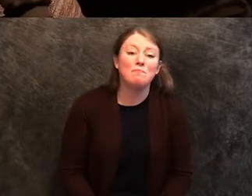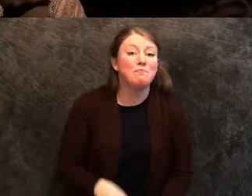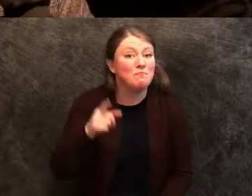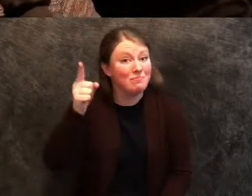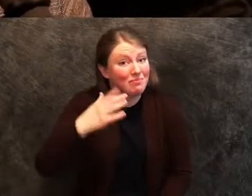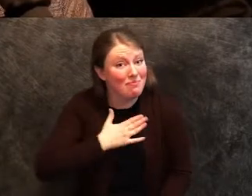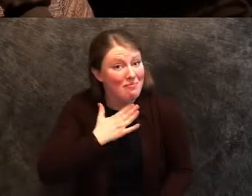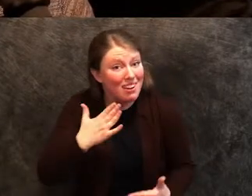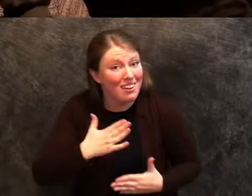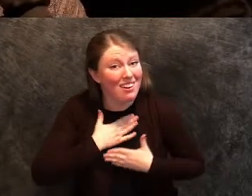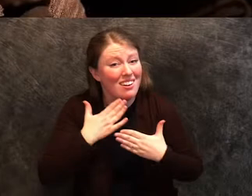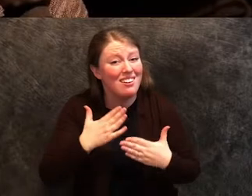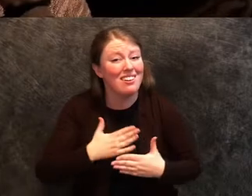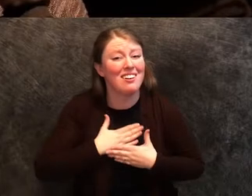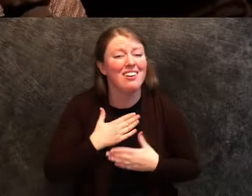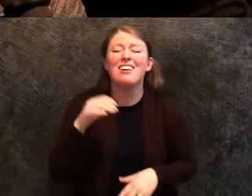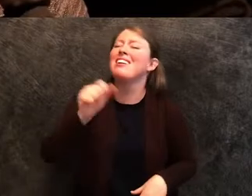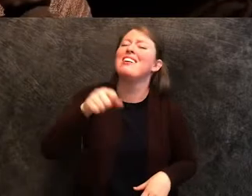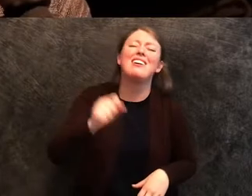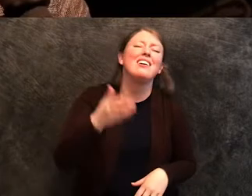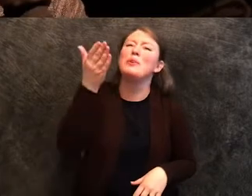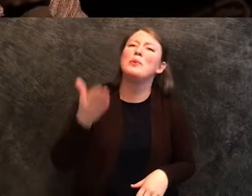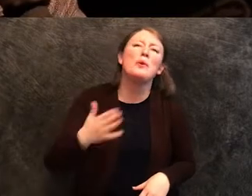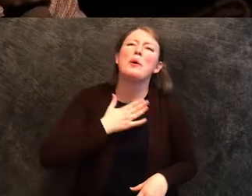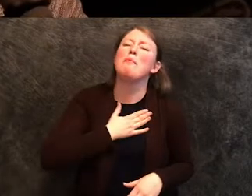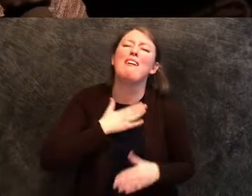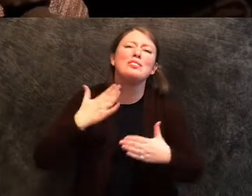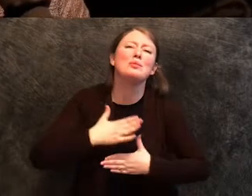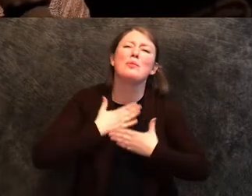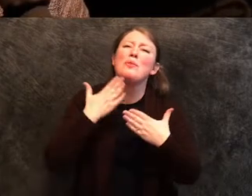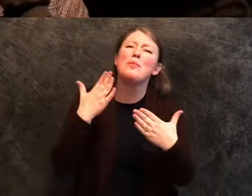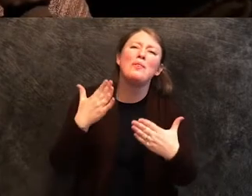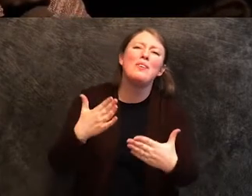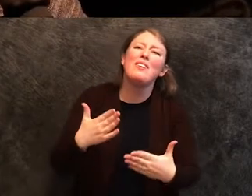Joy, come on. You are my